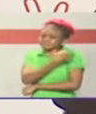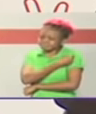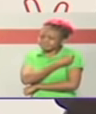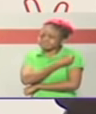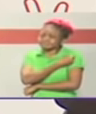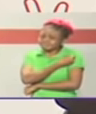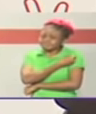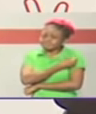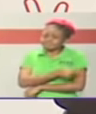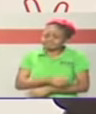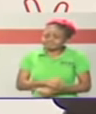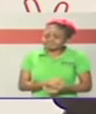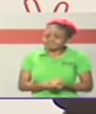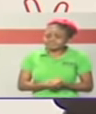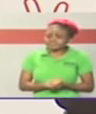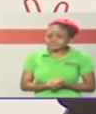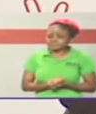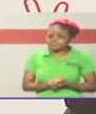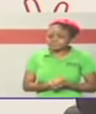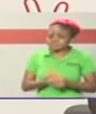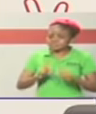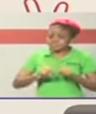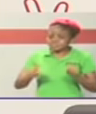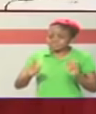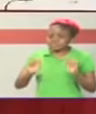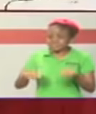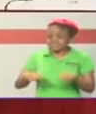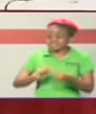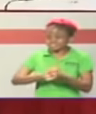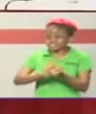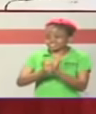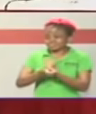change. I hope that answers that question. Thank you.